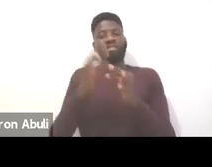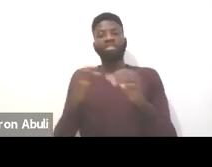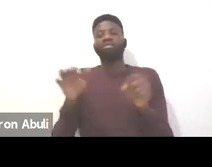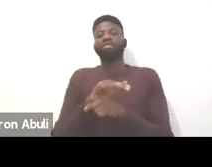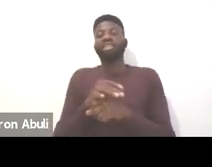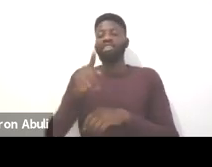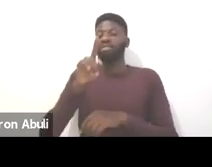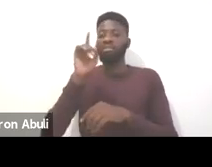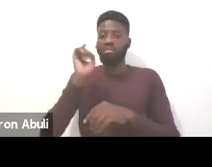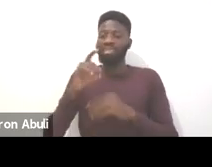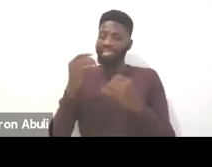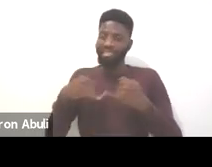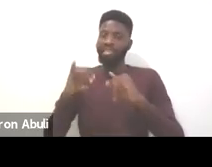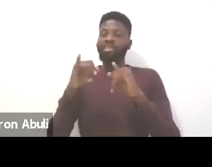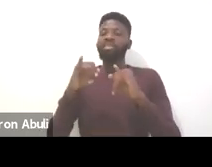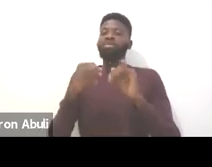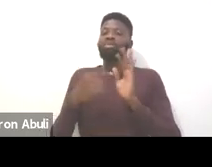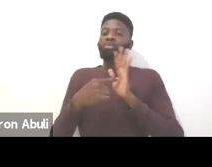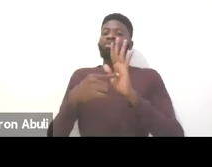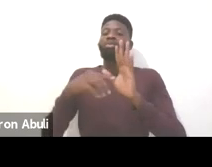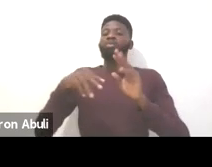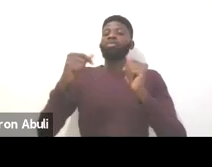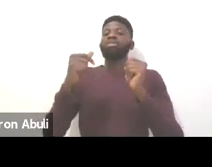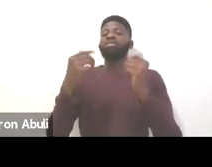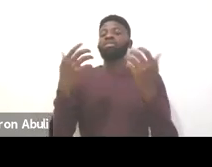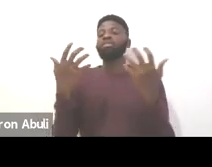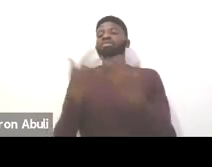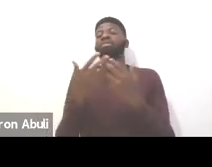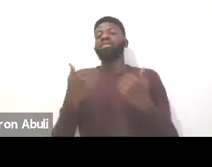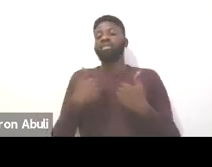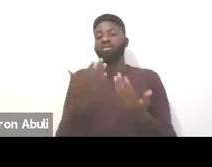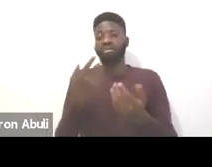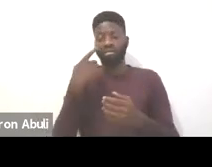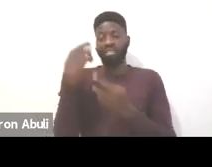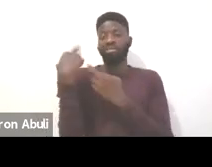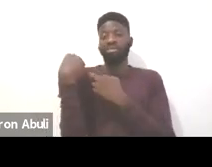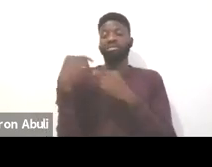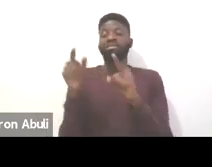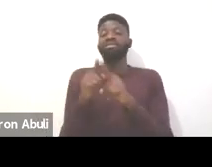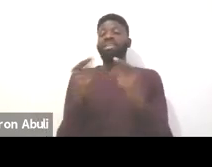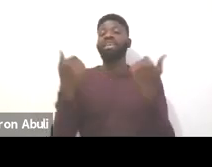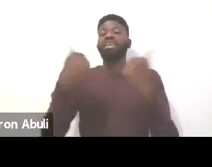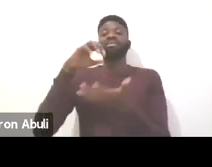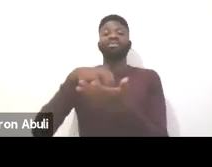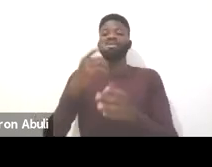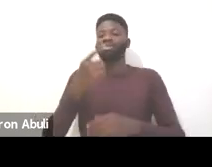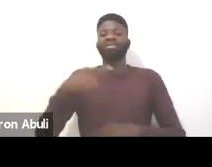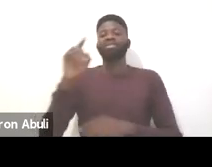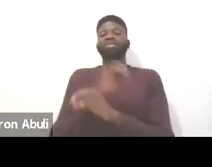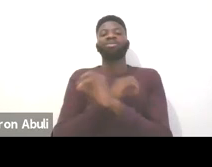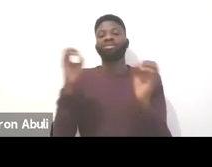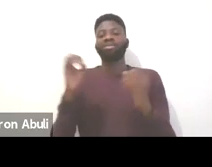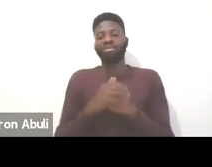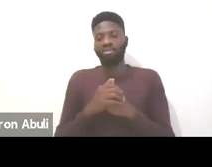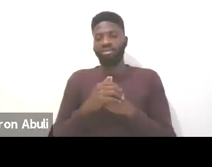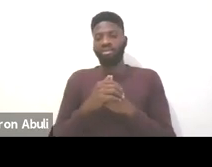responsible and challenging position. So you see that word, responsible and challenging position, I think it's not the right word of English to use, that kind